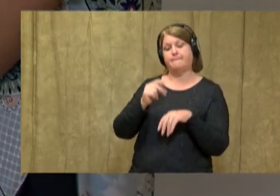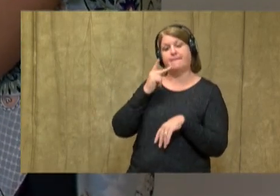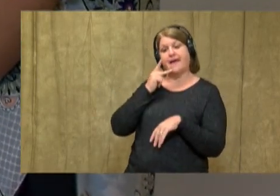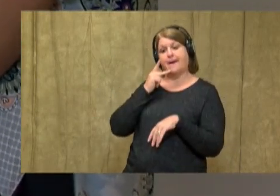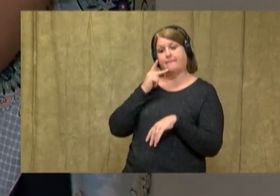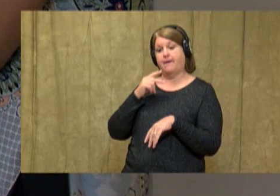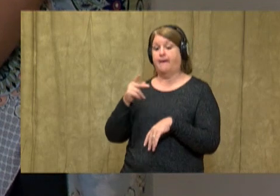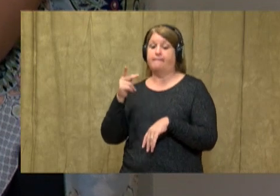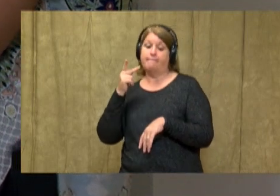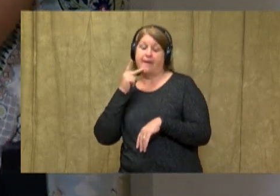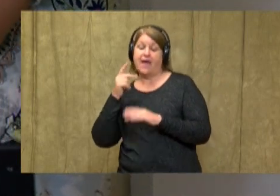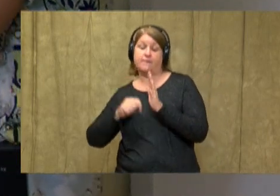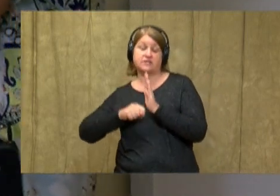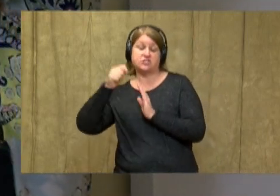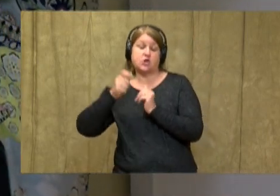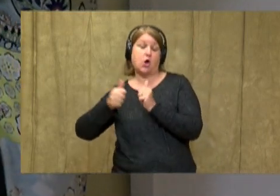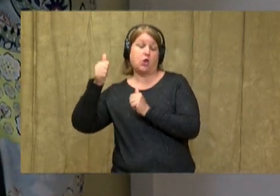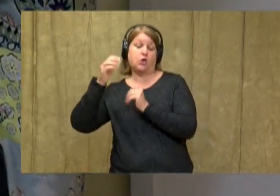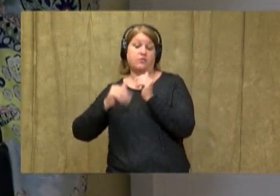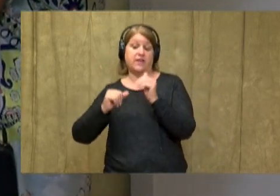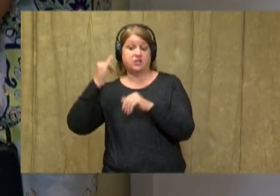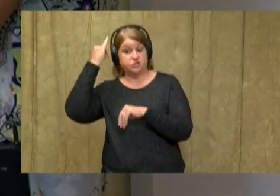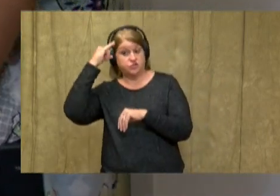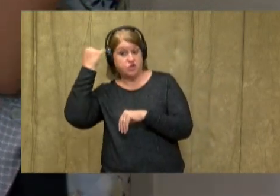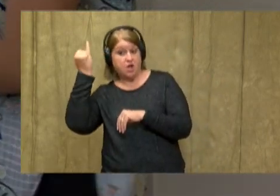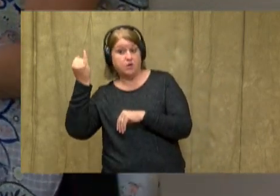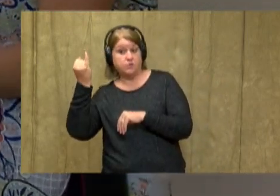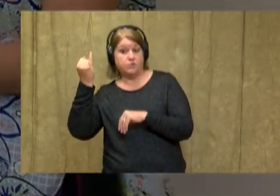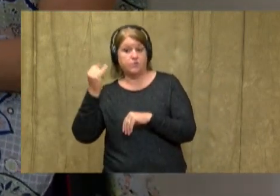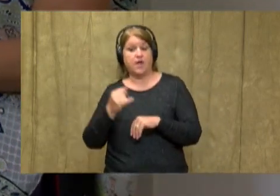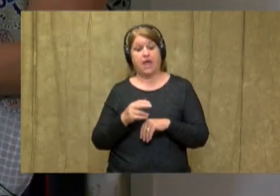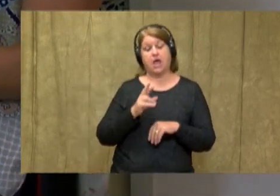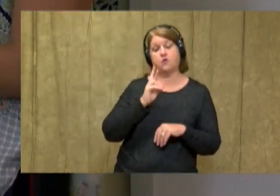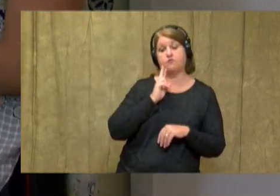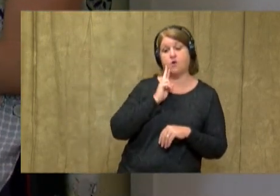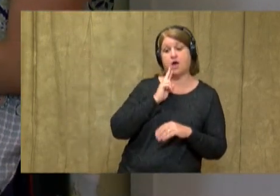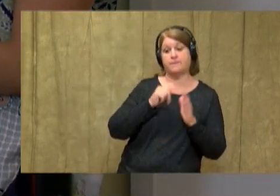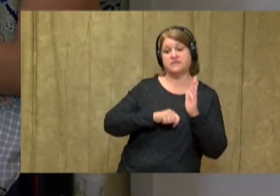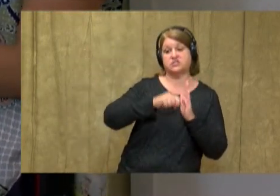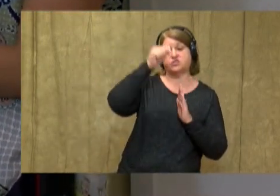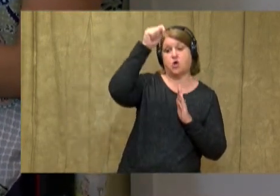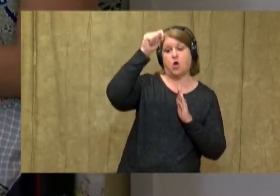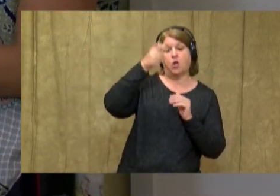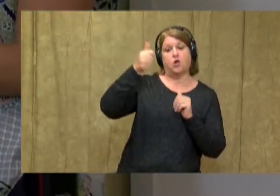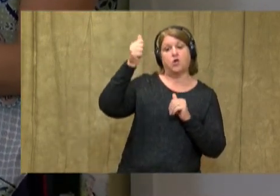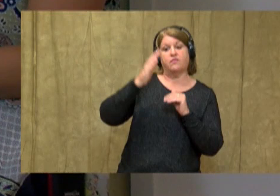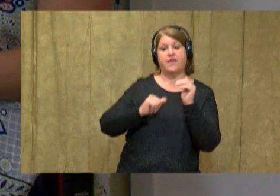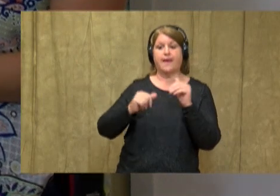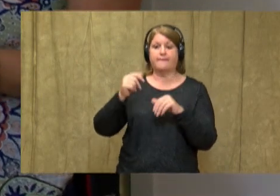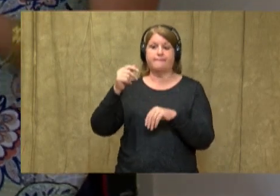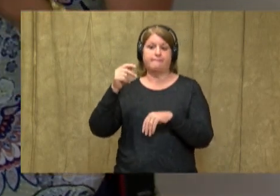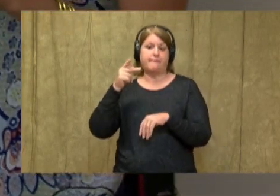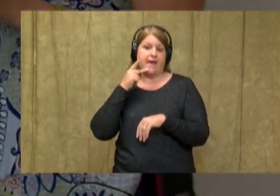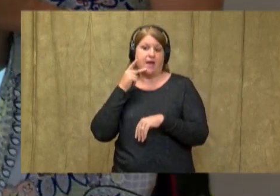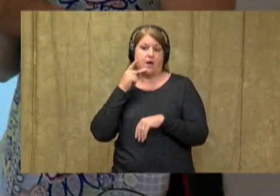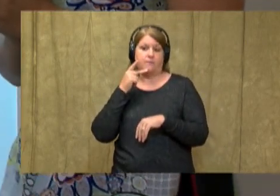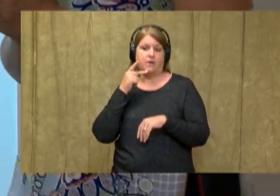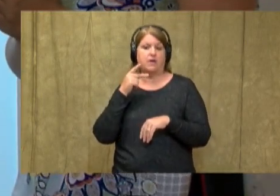Joe. Robin is taller than Pam. So looking and reading, who is